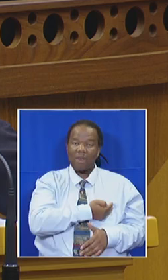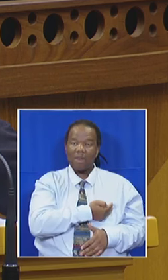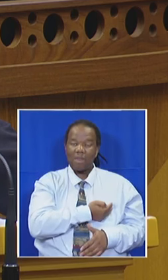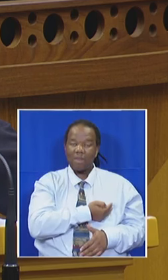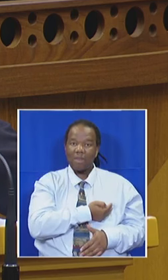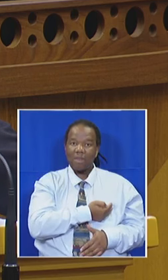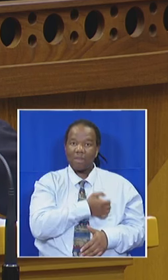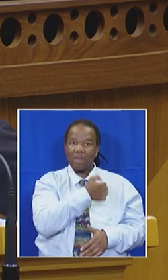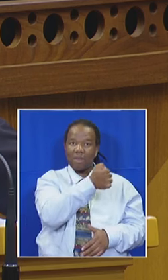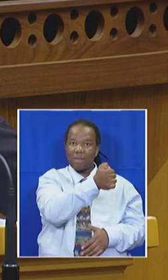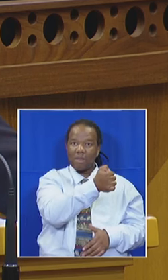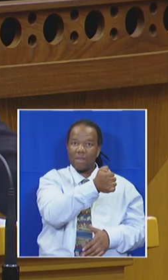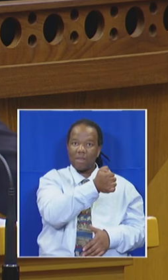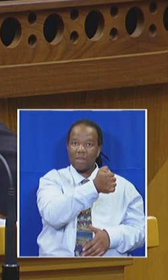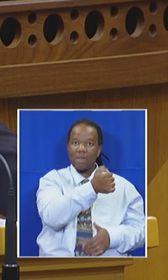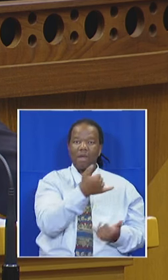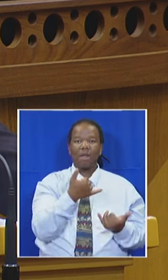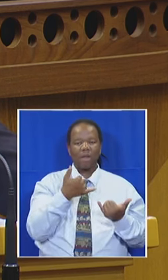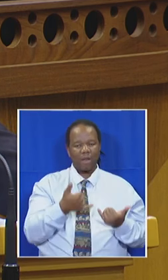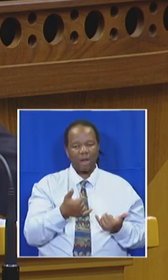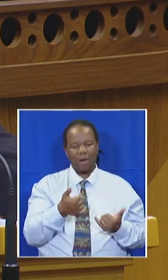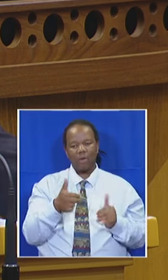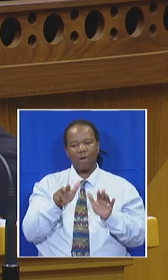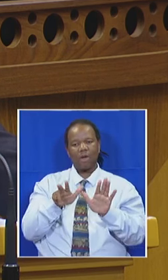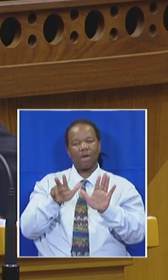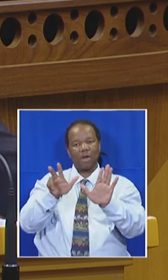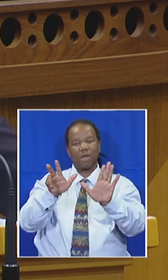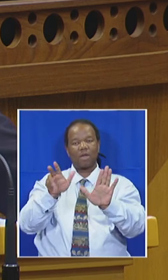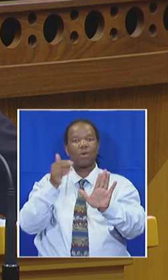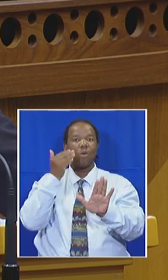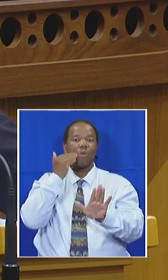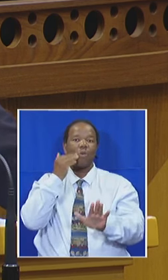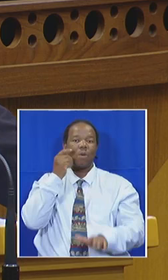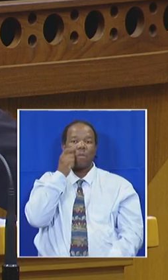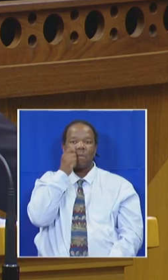and 8 white males.